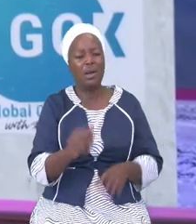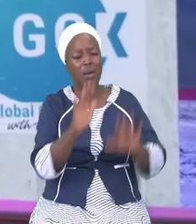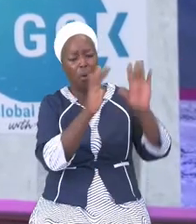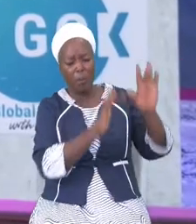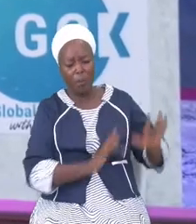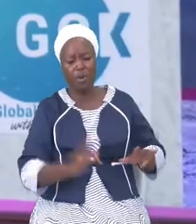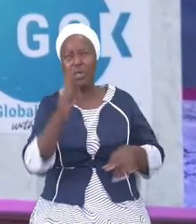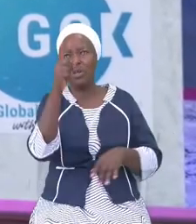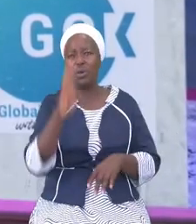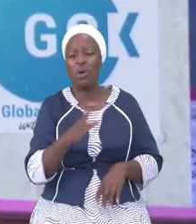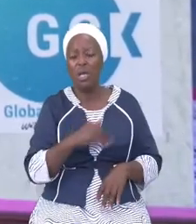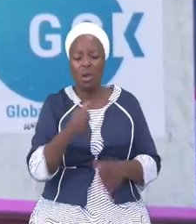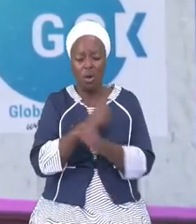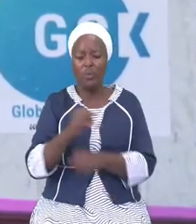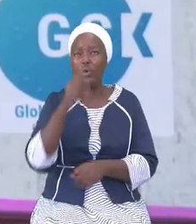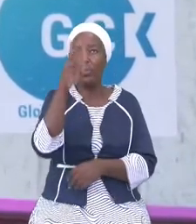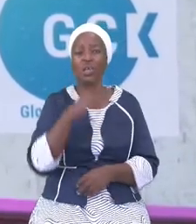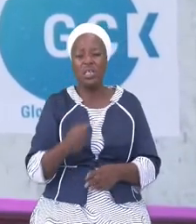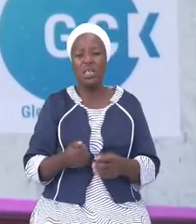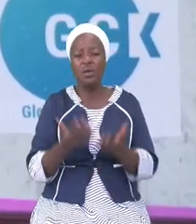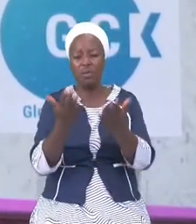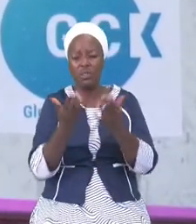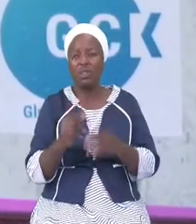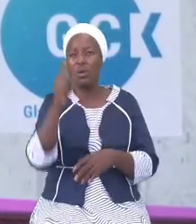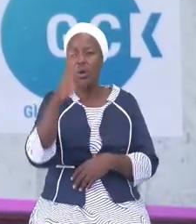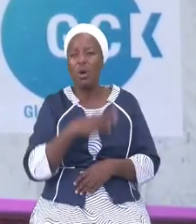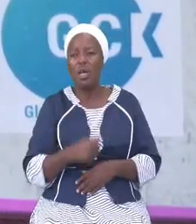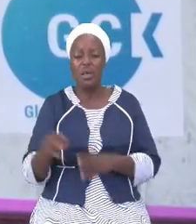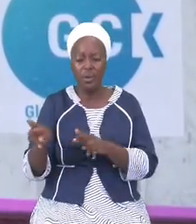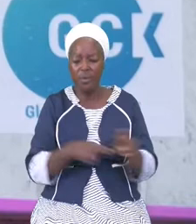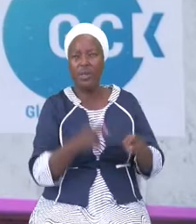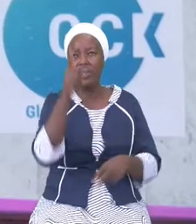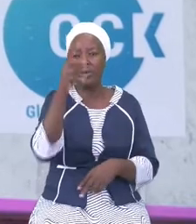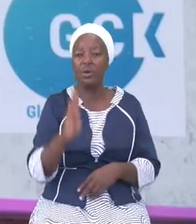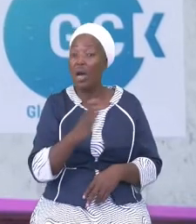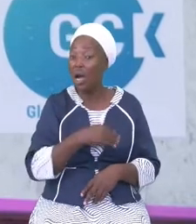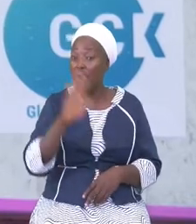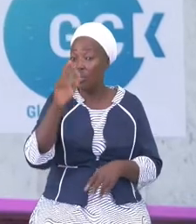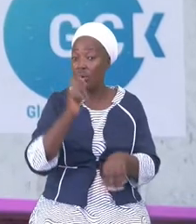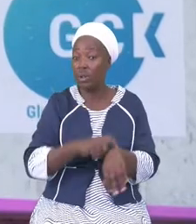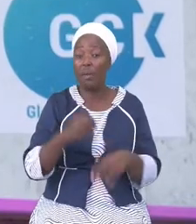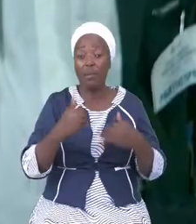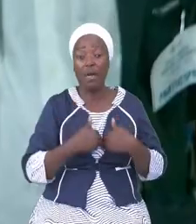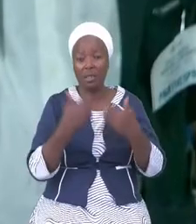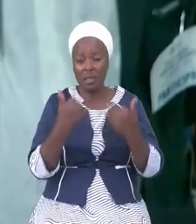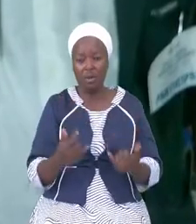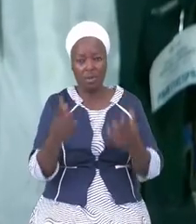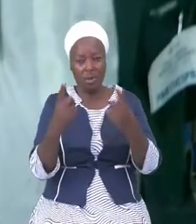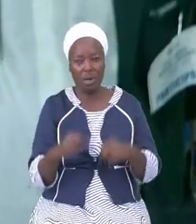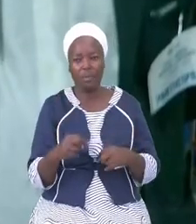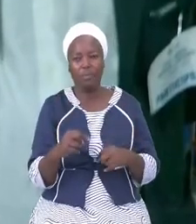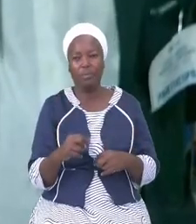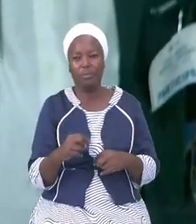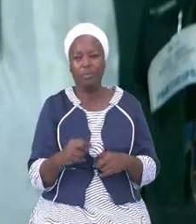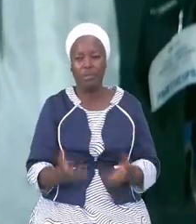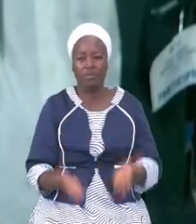a loving God, a willing God, a ready God, and your time has now come.